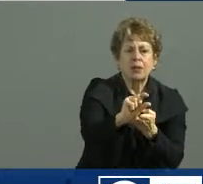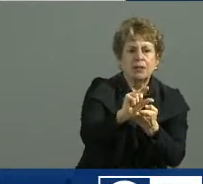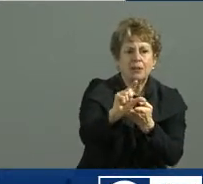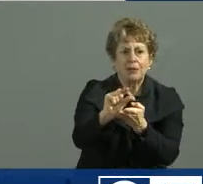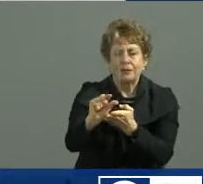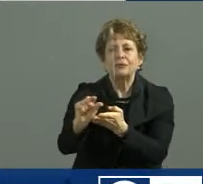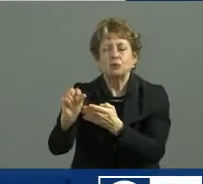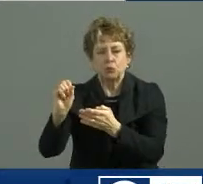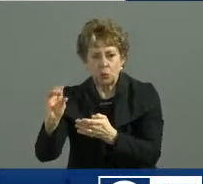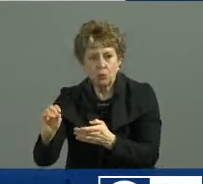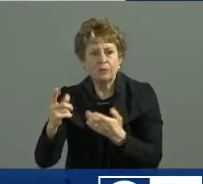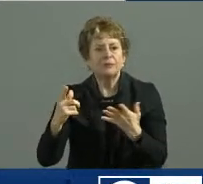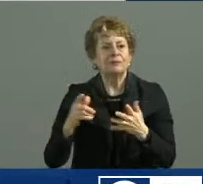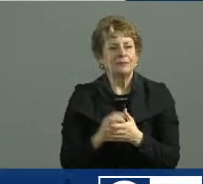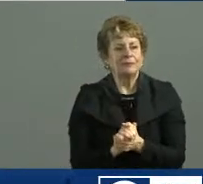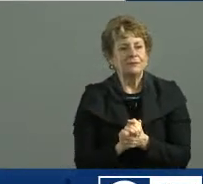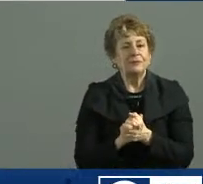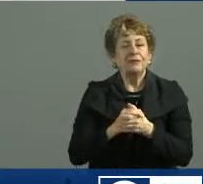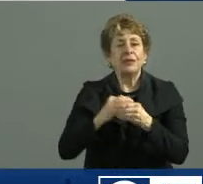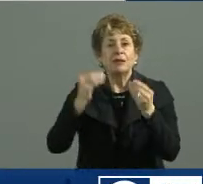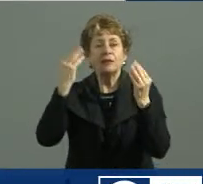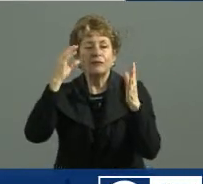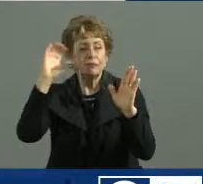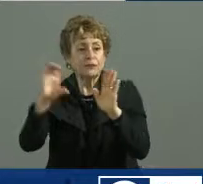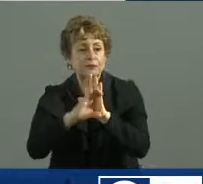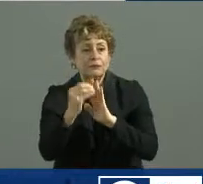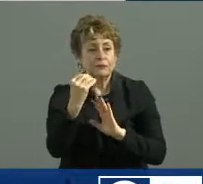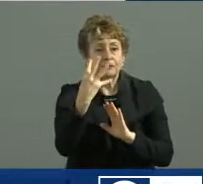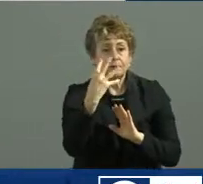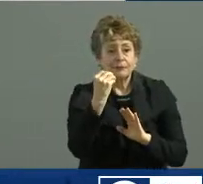day on our web. We are looking to